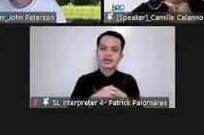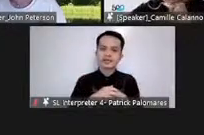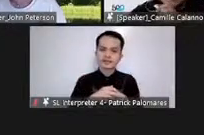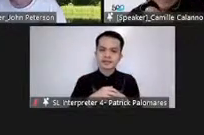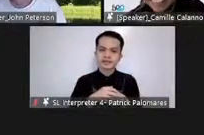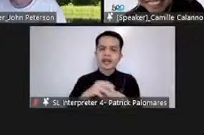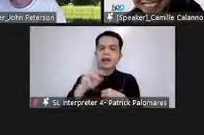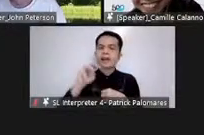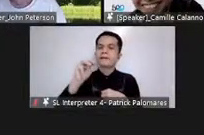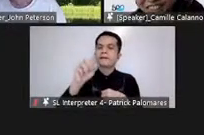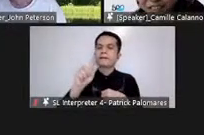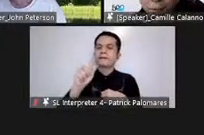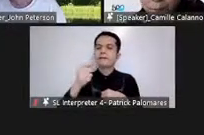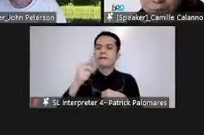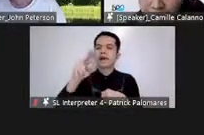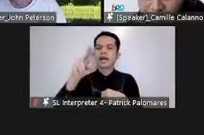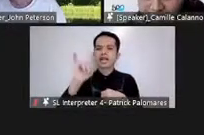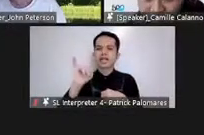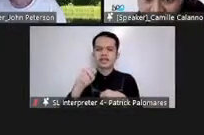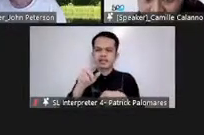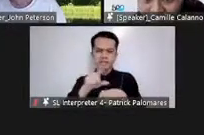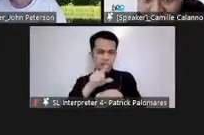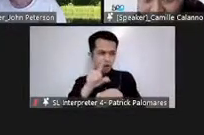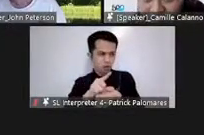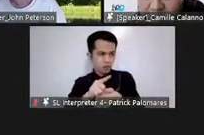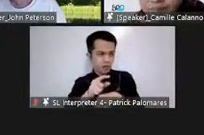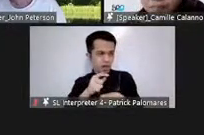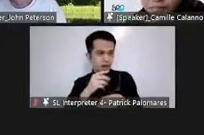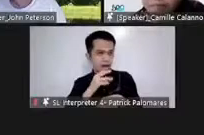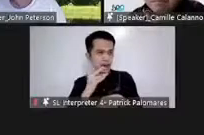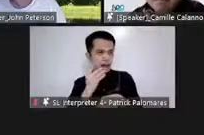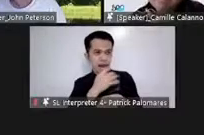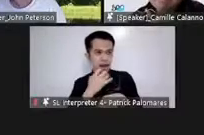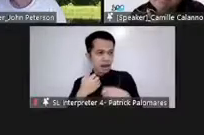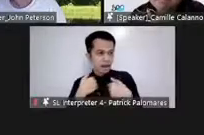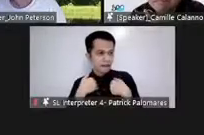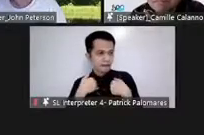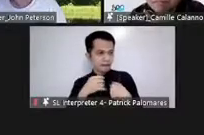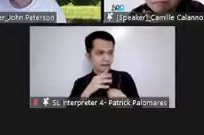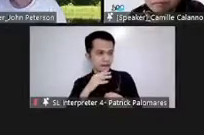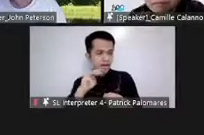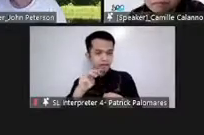Magi fibers. I don't know the local, is there a local term for this?